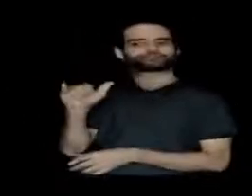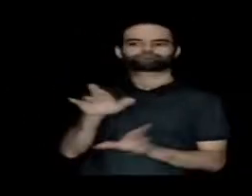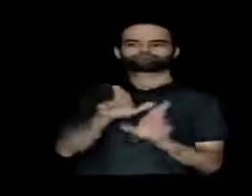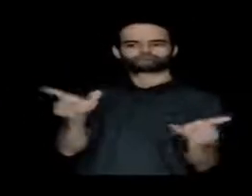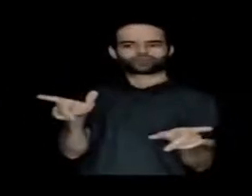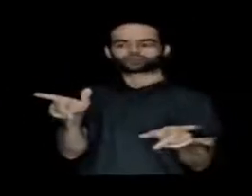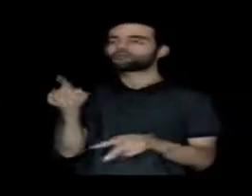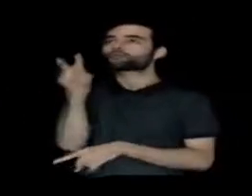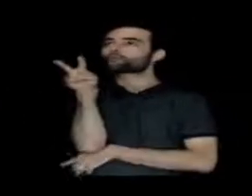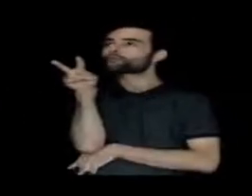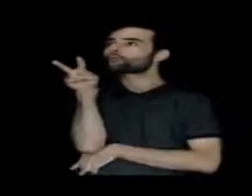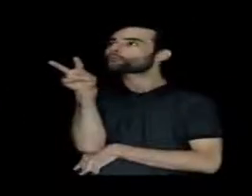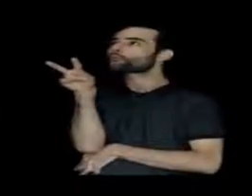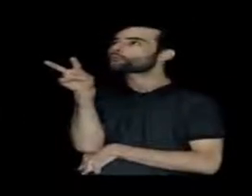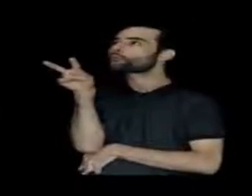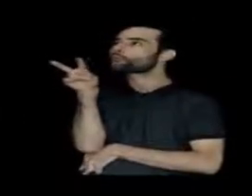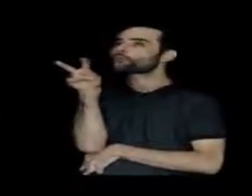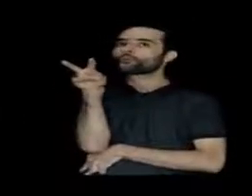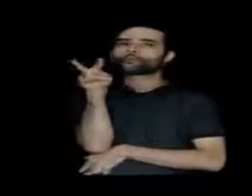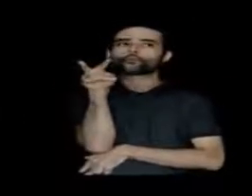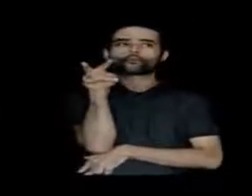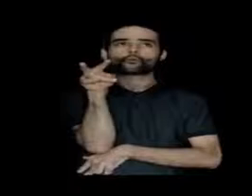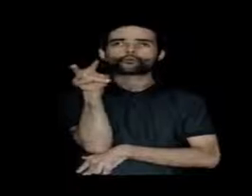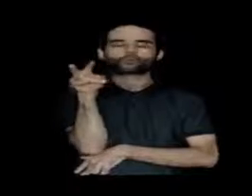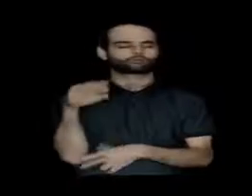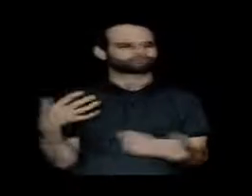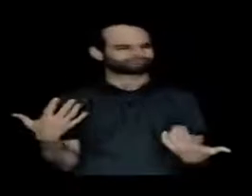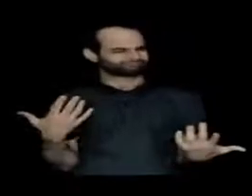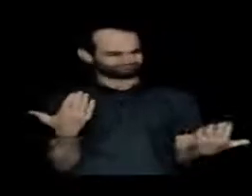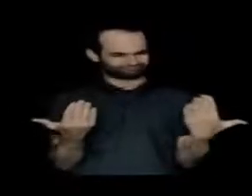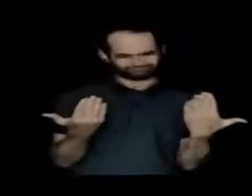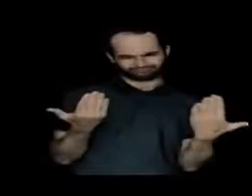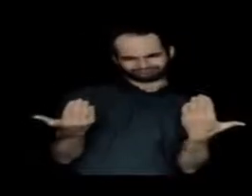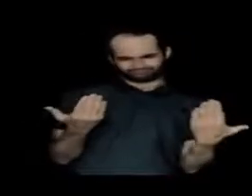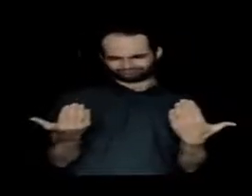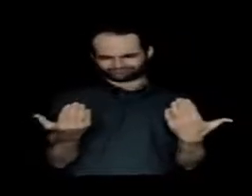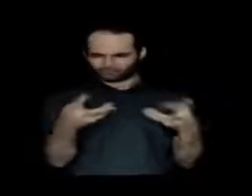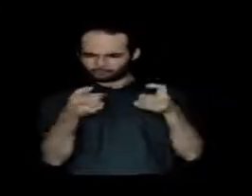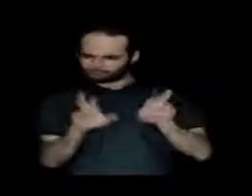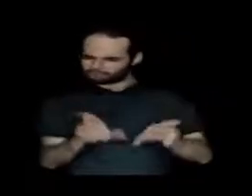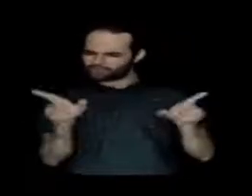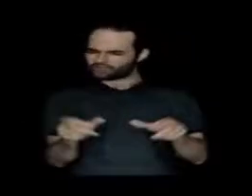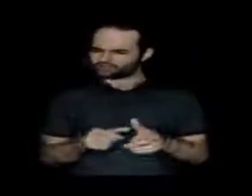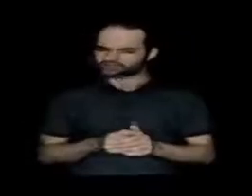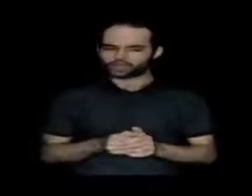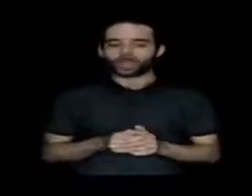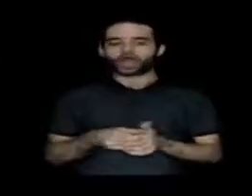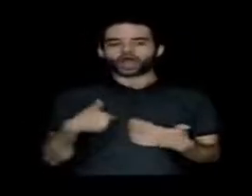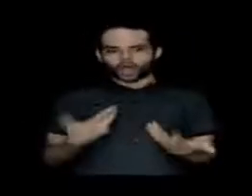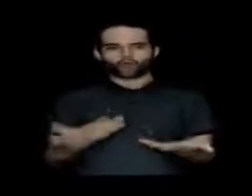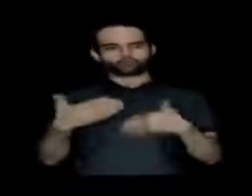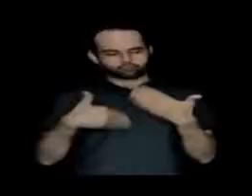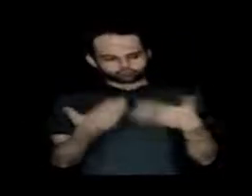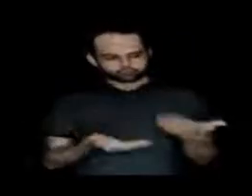professionals, speech pathologists. I specialized at school for Janinne, whatever it takes.